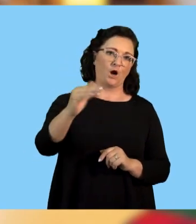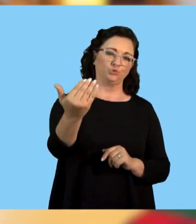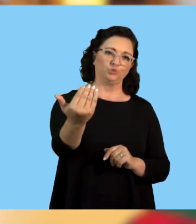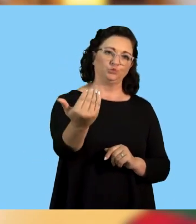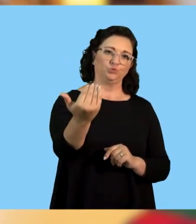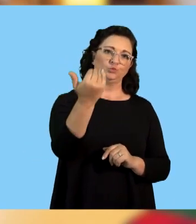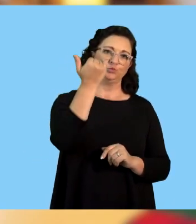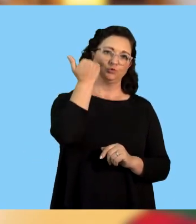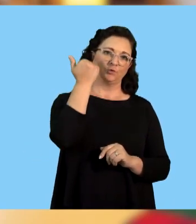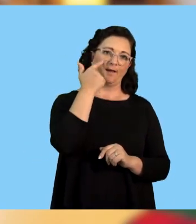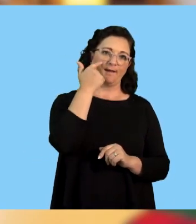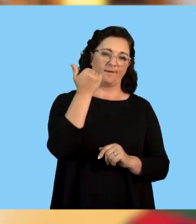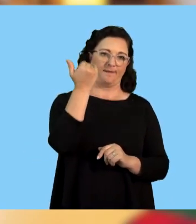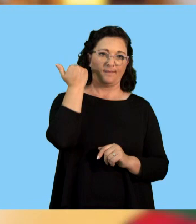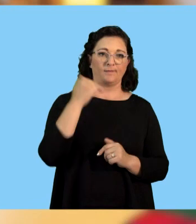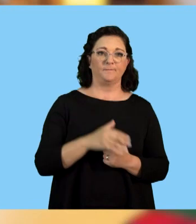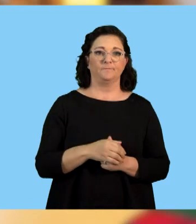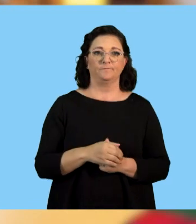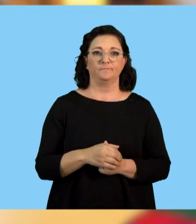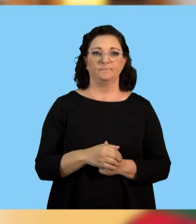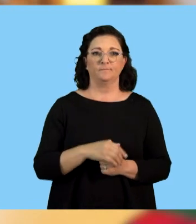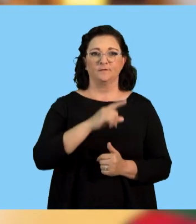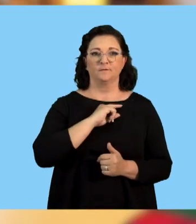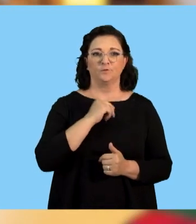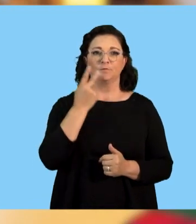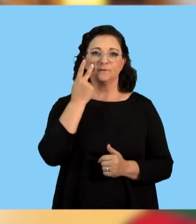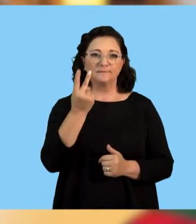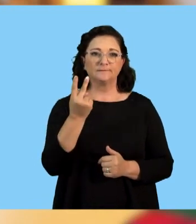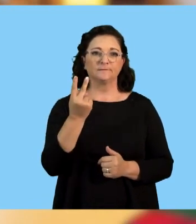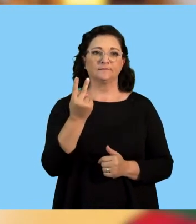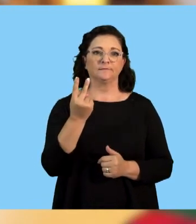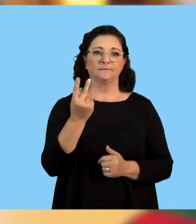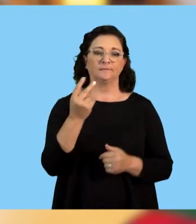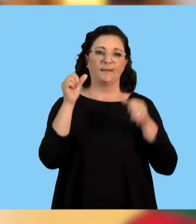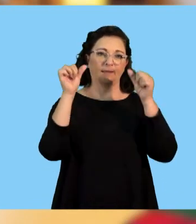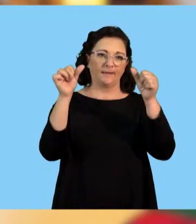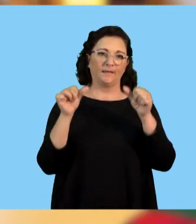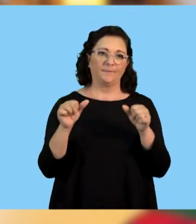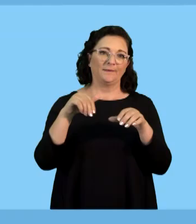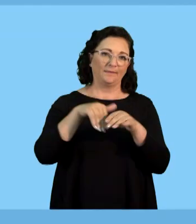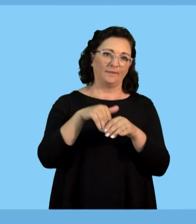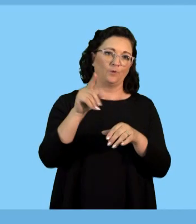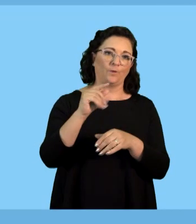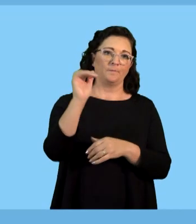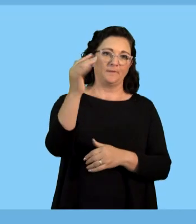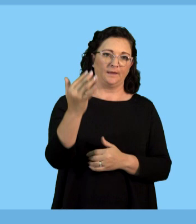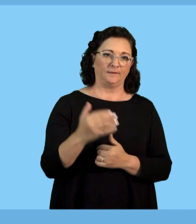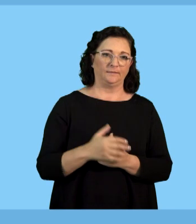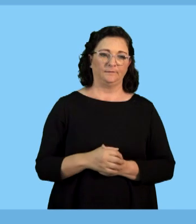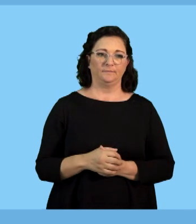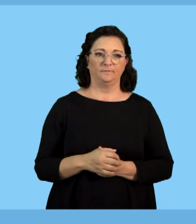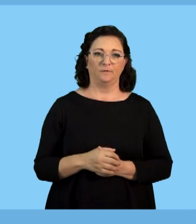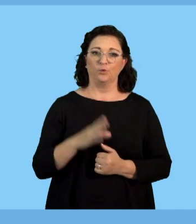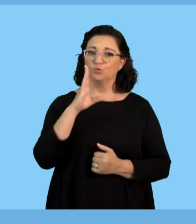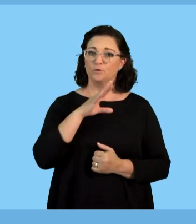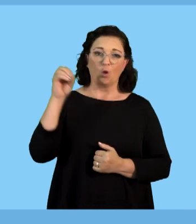bounces off the mirror and then back into your eyes, and because of that you can be able to see the image in the mirror. If there was